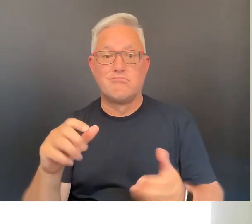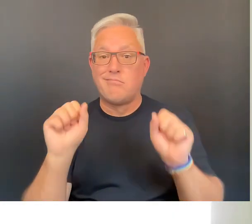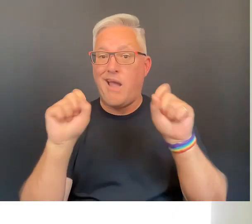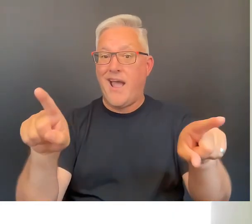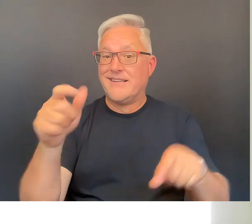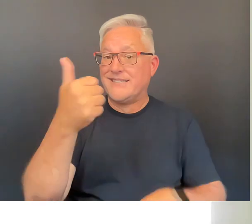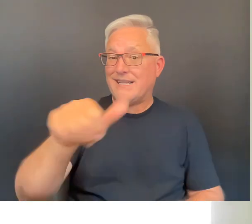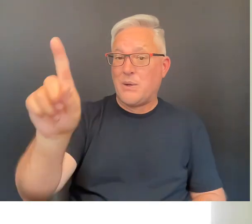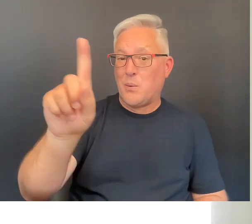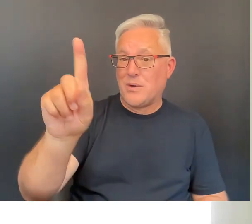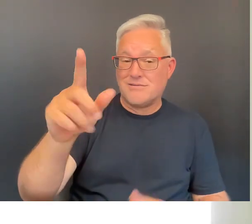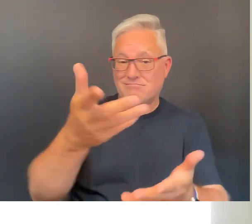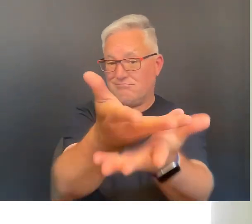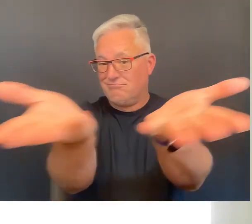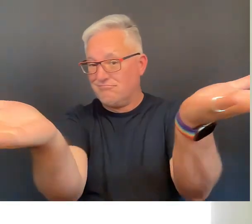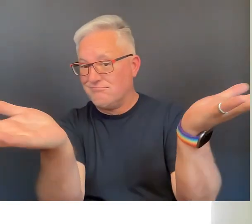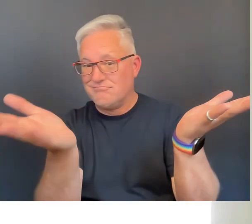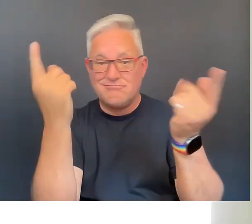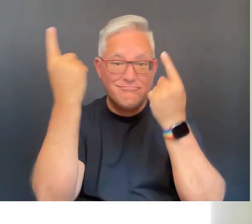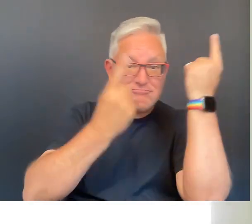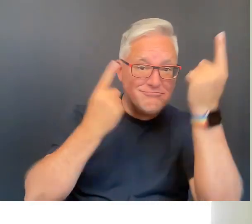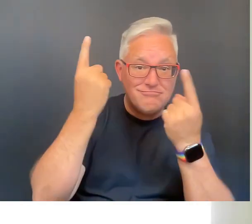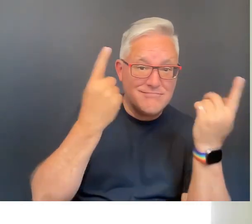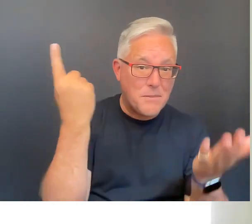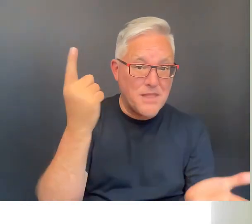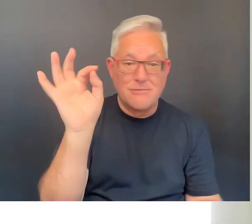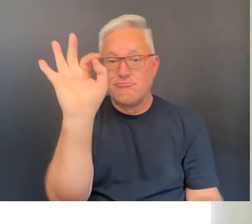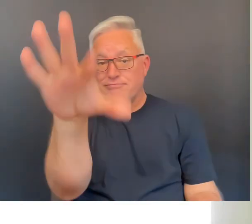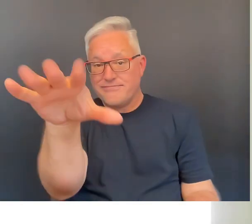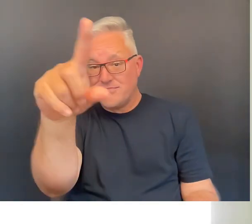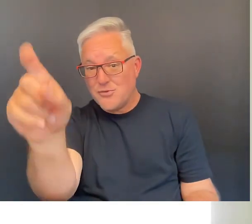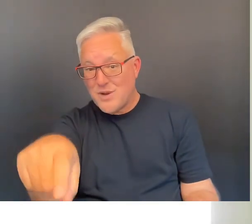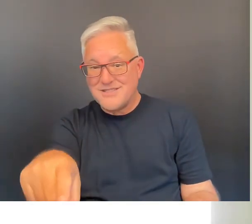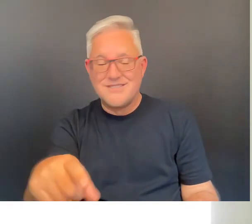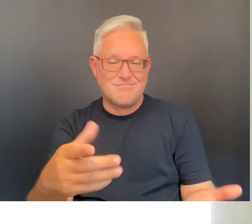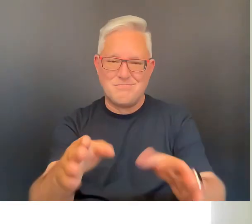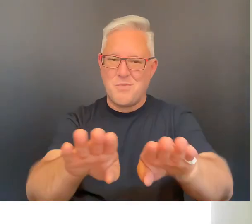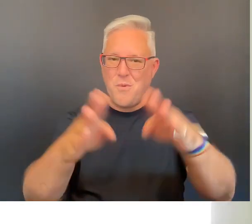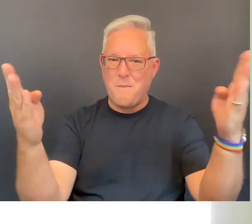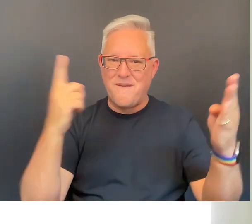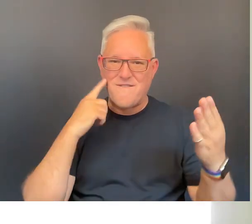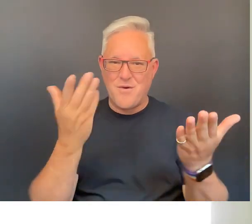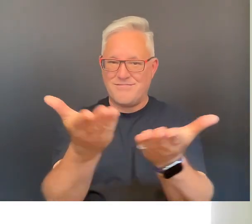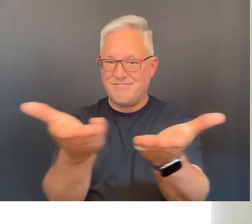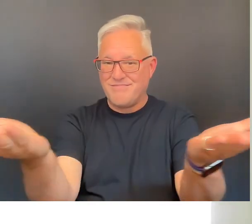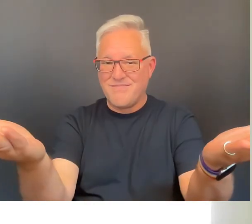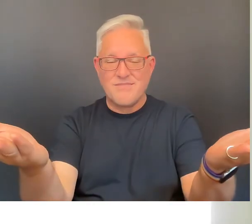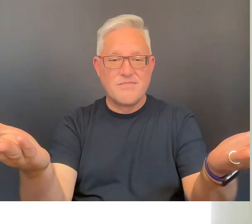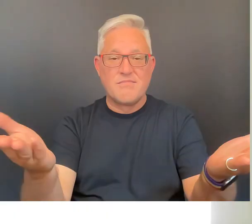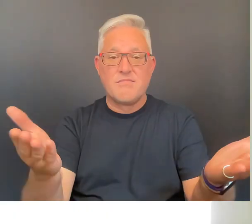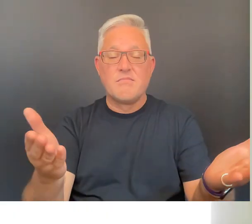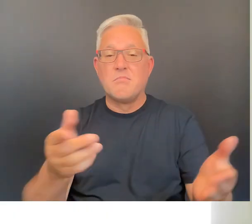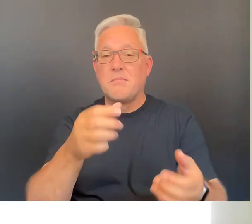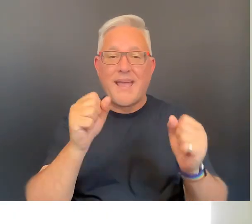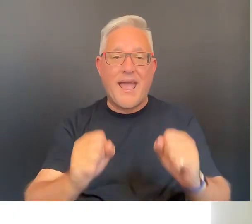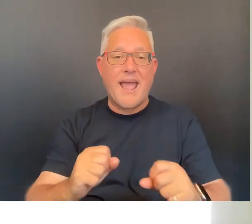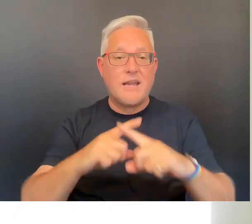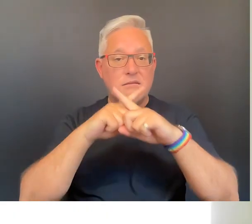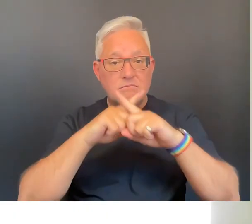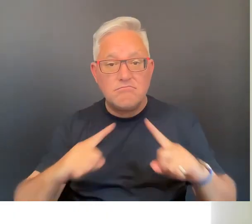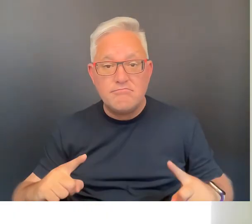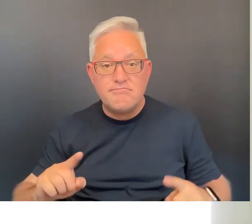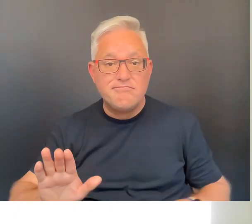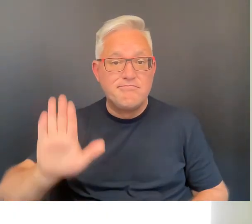group like wonderings that you have. So I'm going to open it up for all of you. Please feel free to unmute